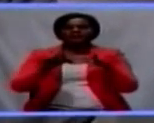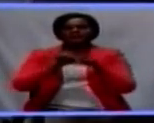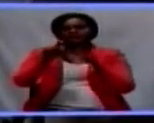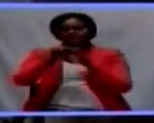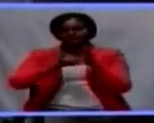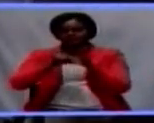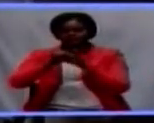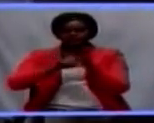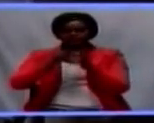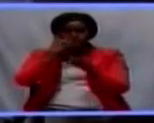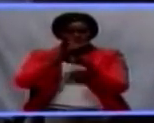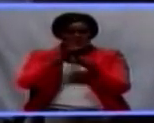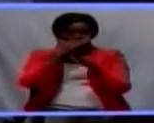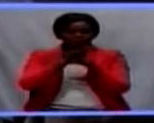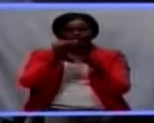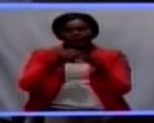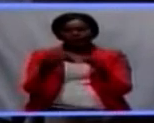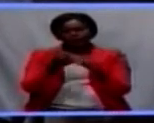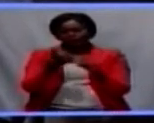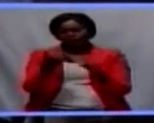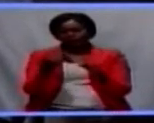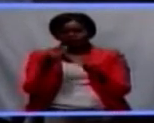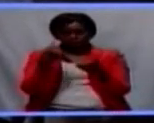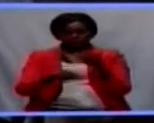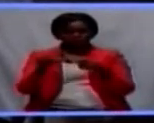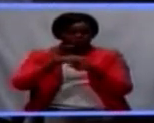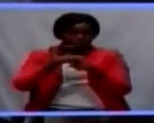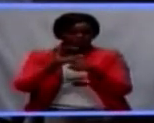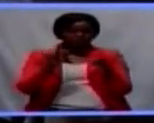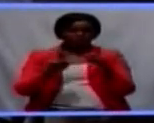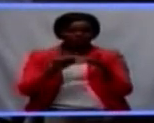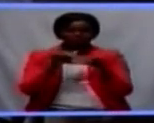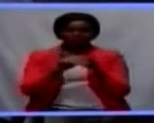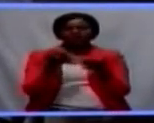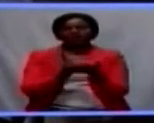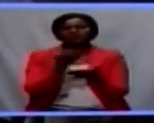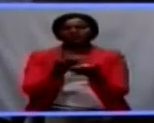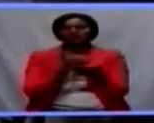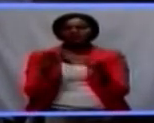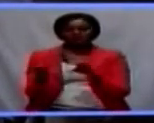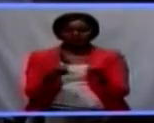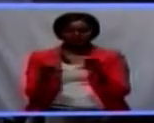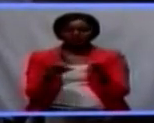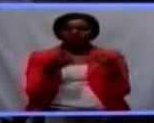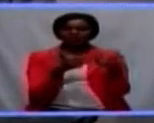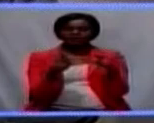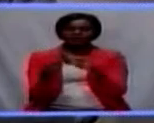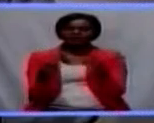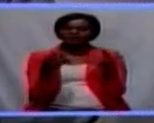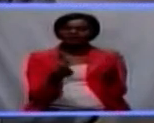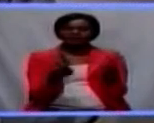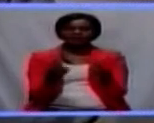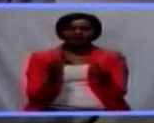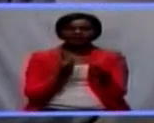And everything else that revolves around copper, people are getting employed, you know, economic activities are coming up and so on. Yeah, we